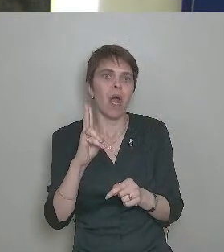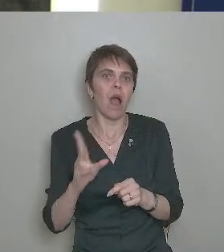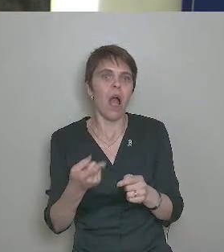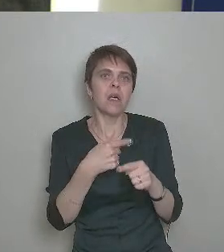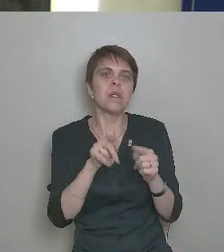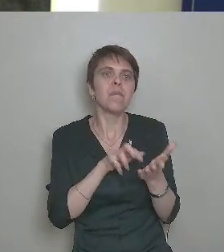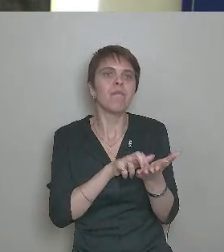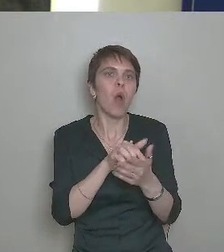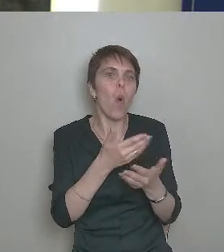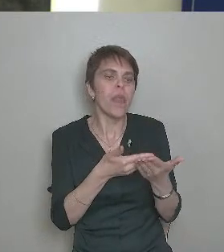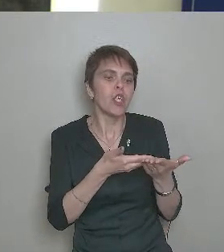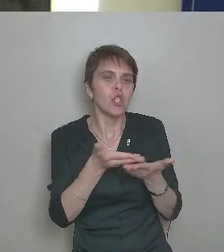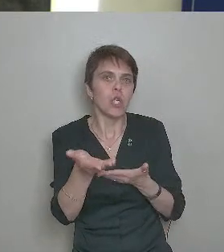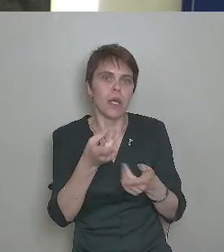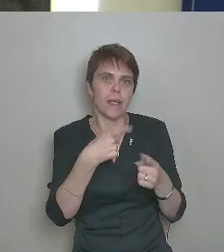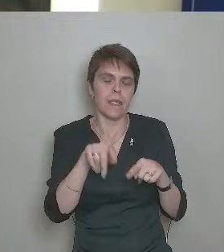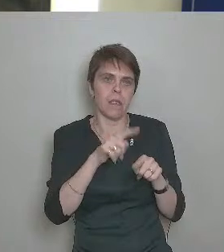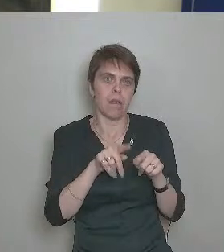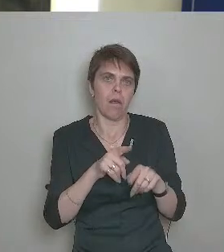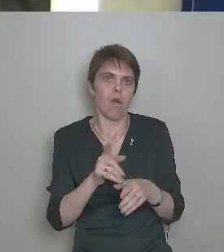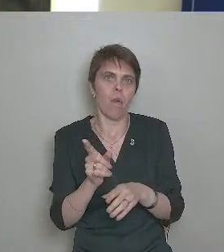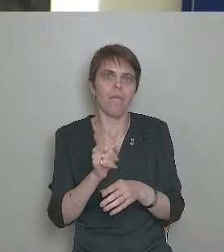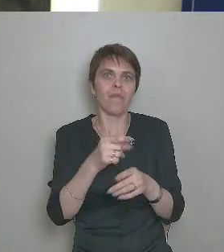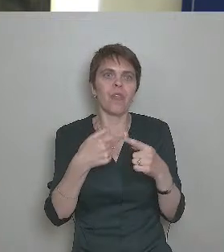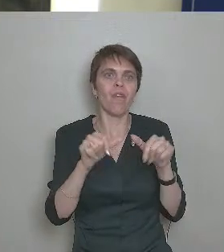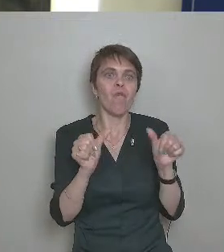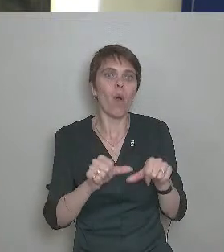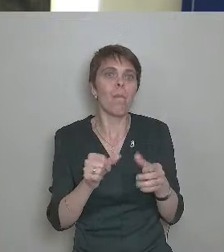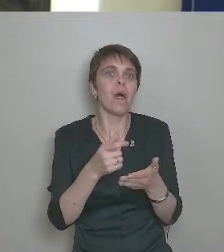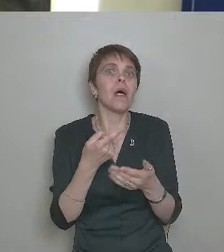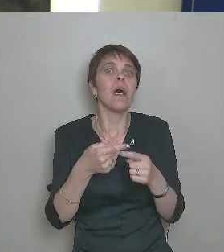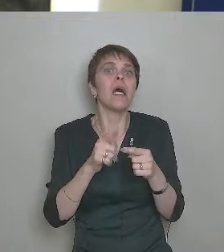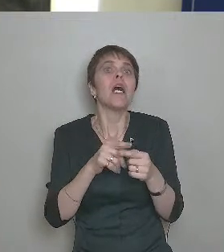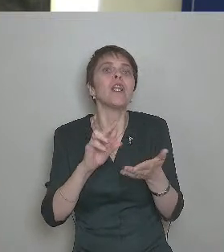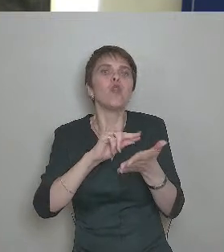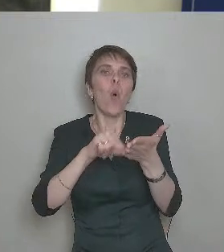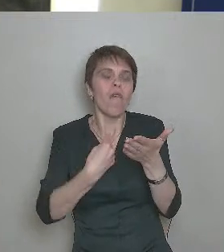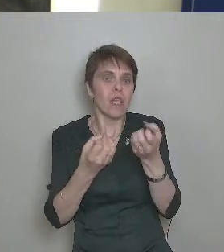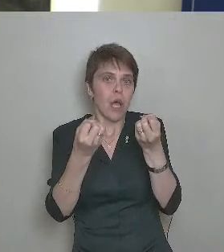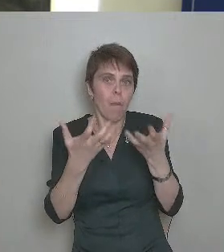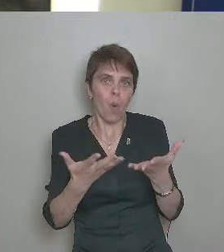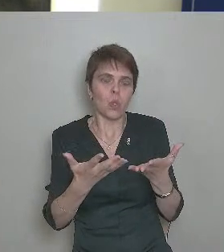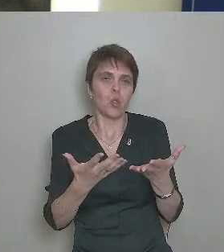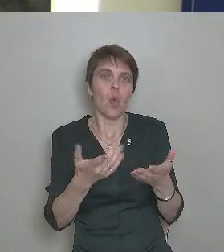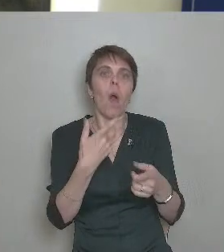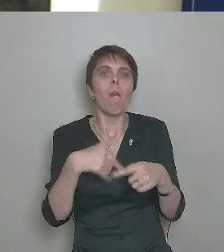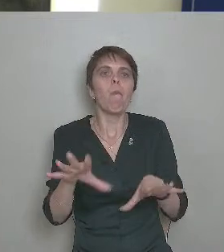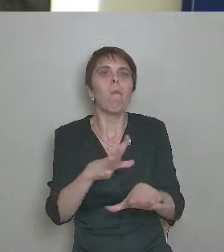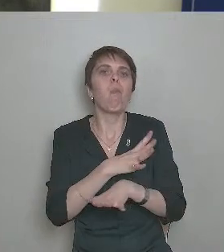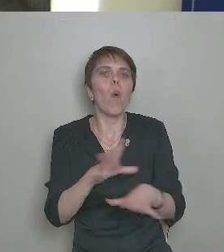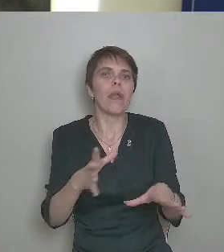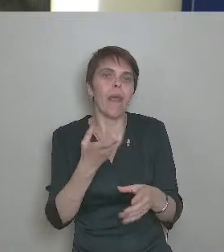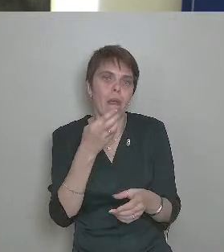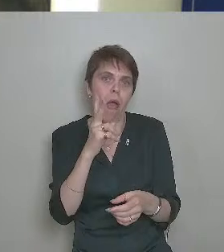copy, electronic form, and CEC, understanding the norm of the electoral code that this should be a reference, they